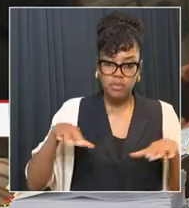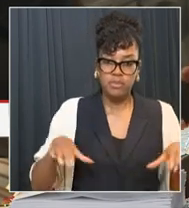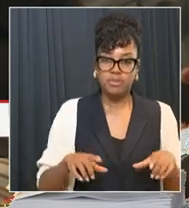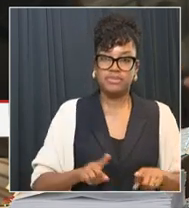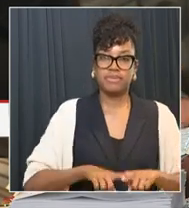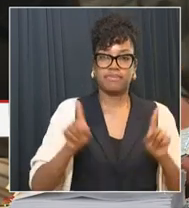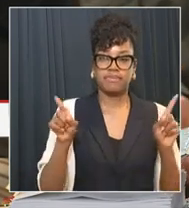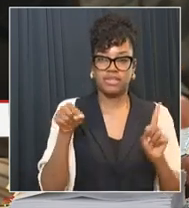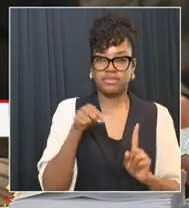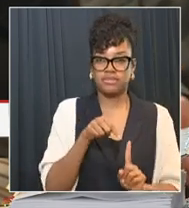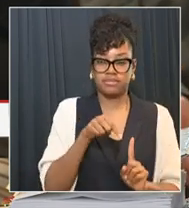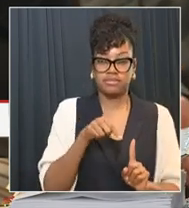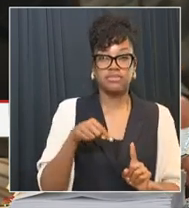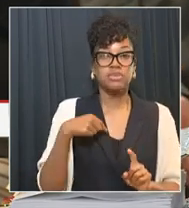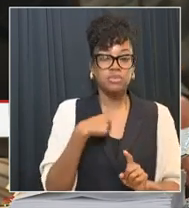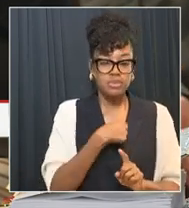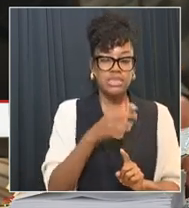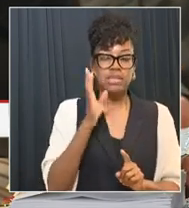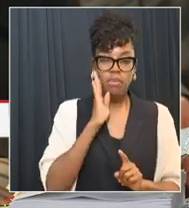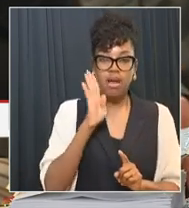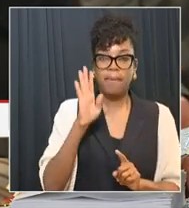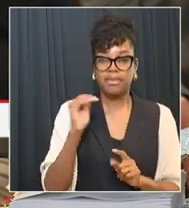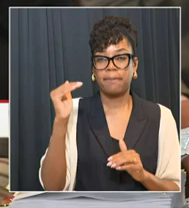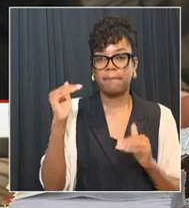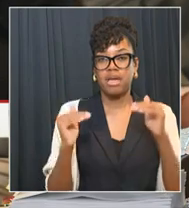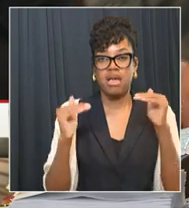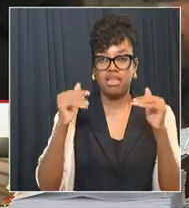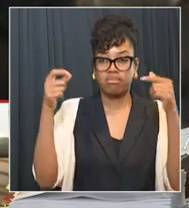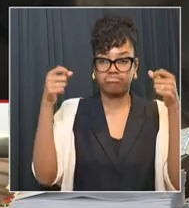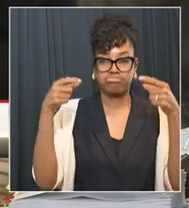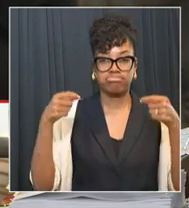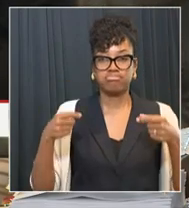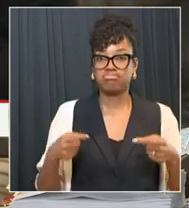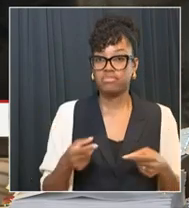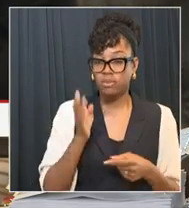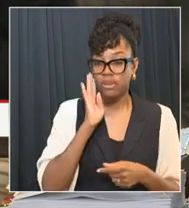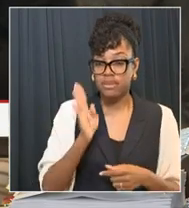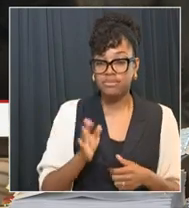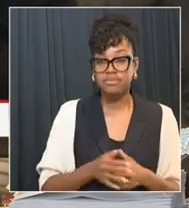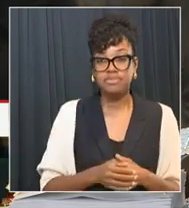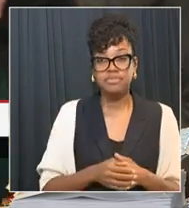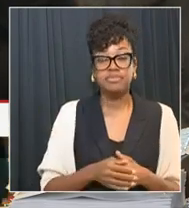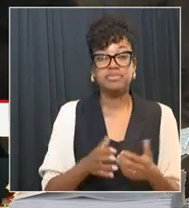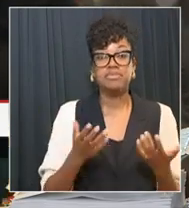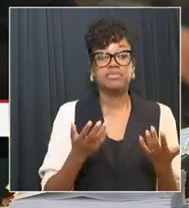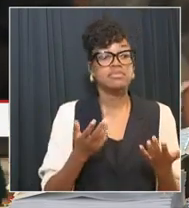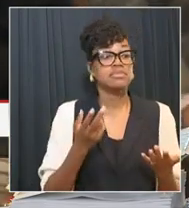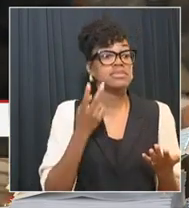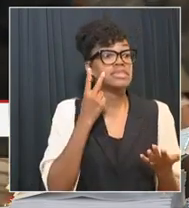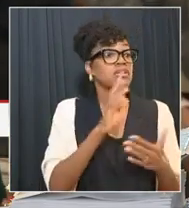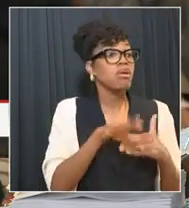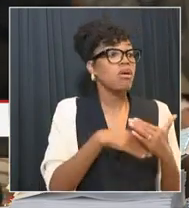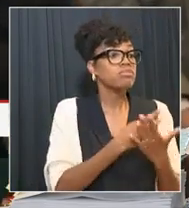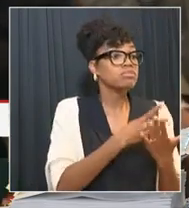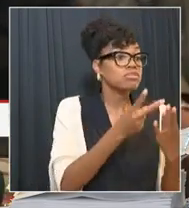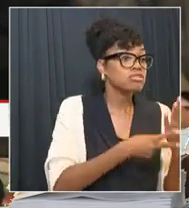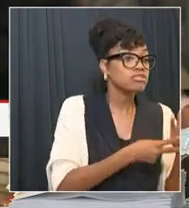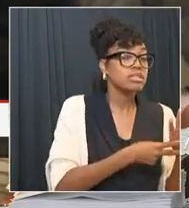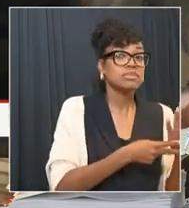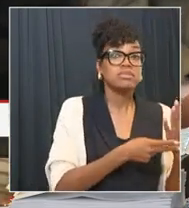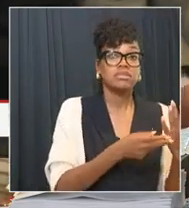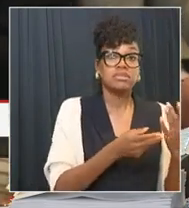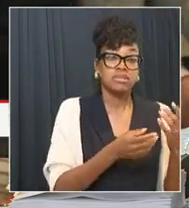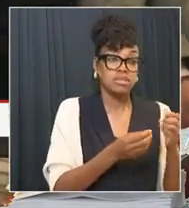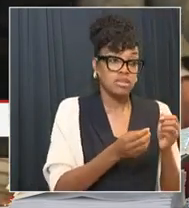be structurally balanced. And we're making sure that we're looking at those programs that are growing